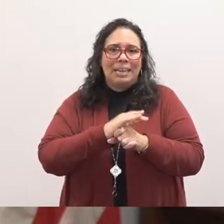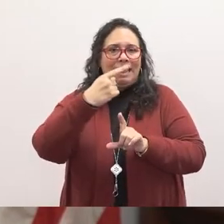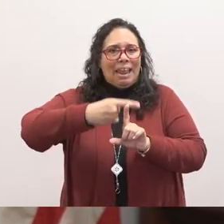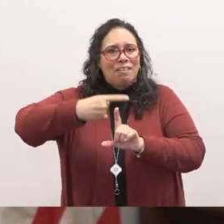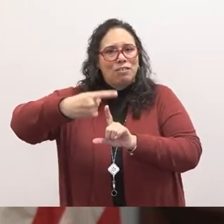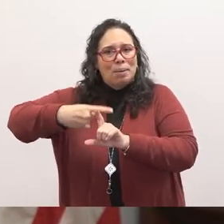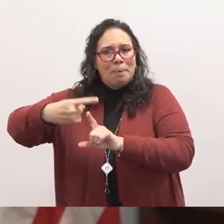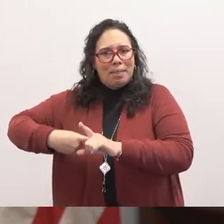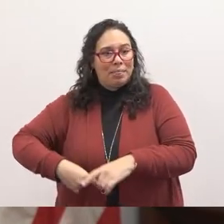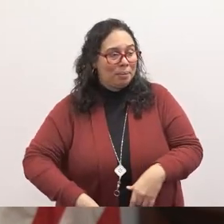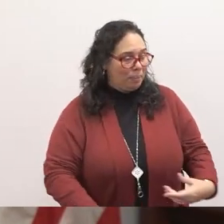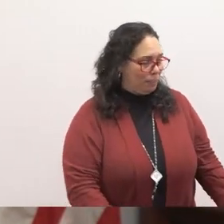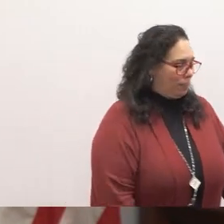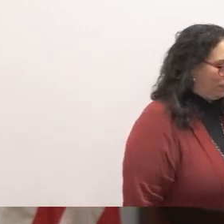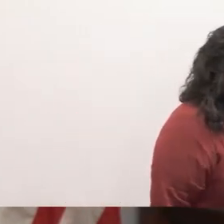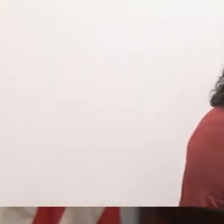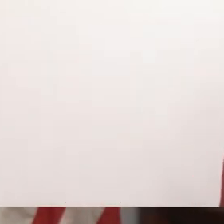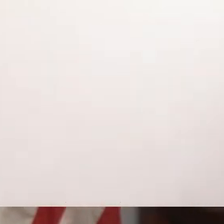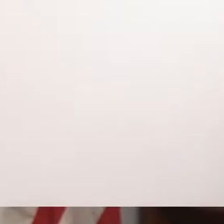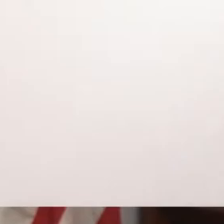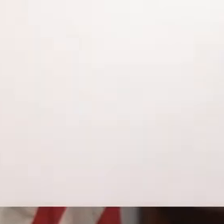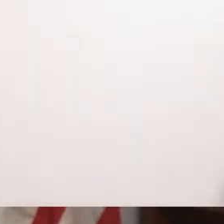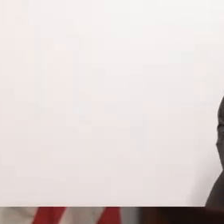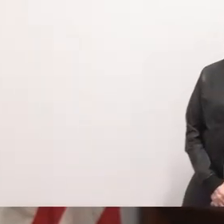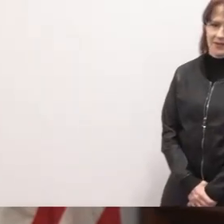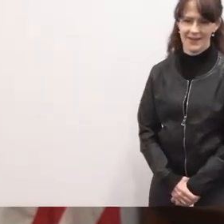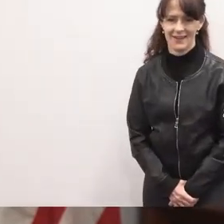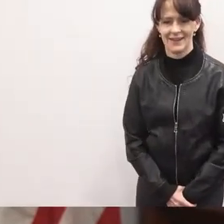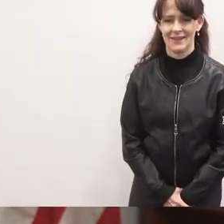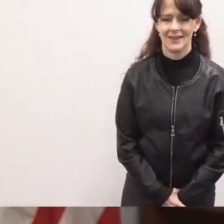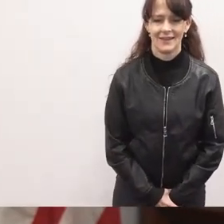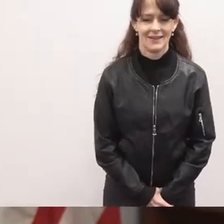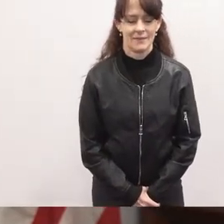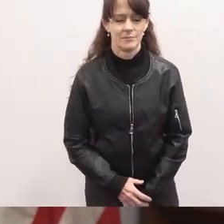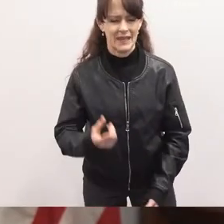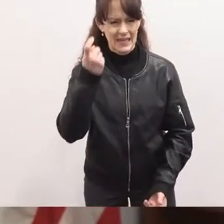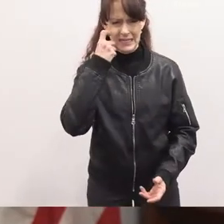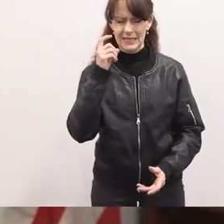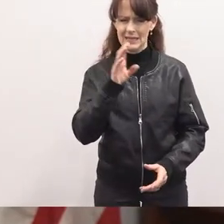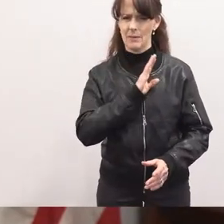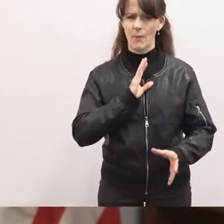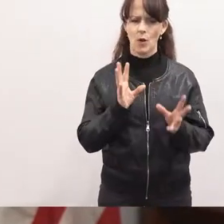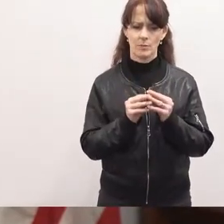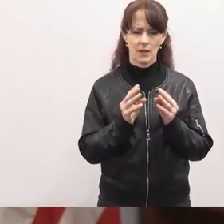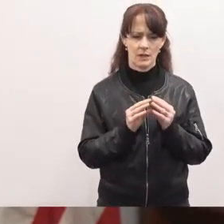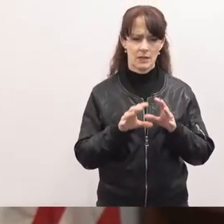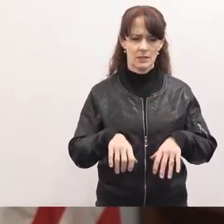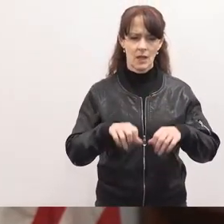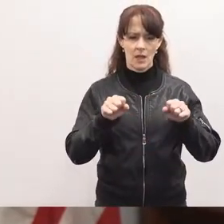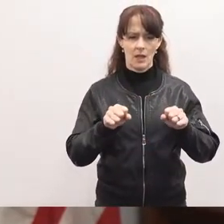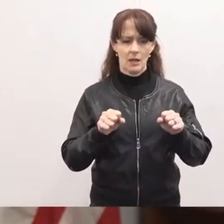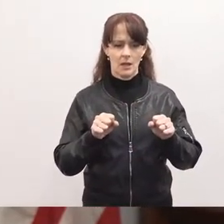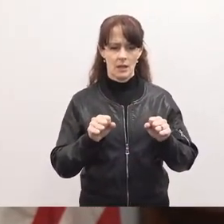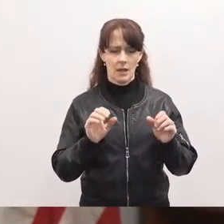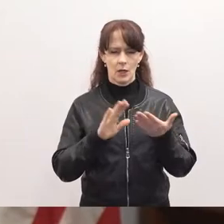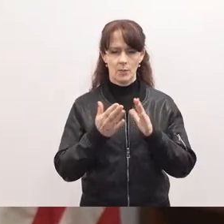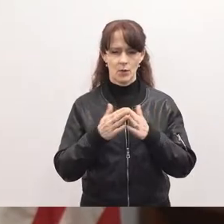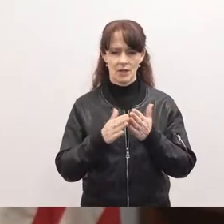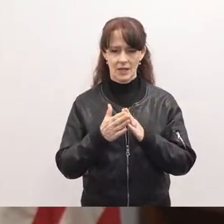month. I also wanted to share that I think at the last board meeting I mentioned that I was going to start up again with my